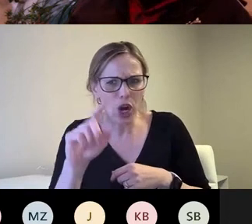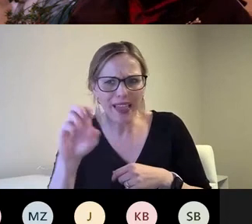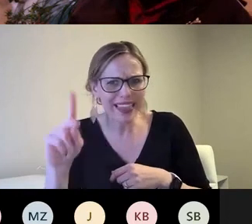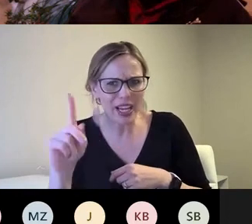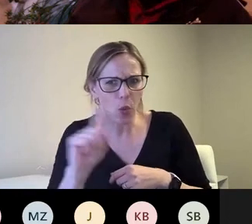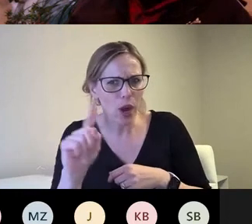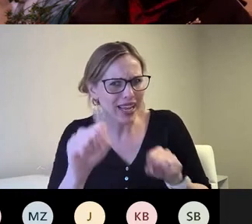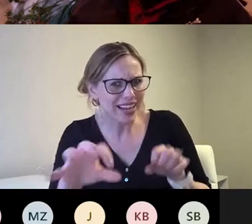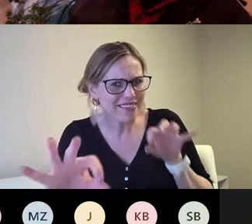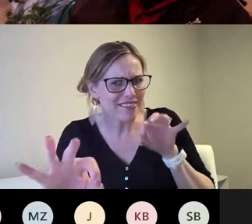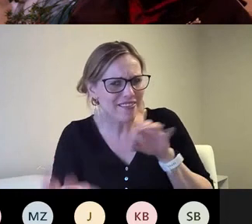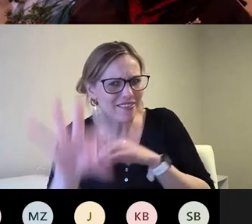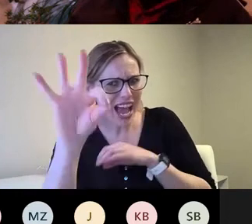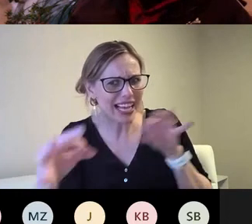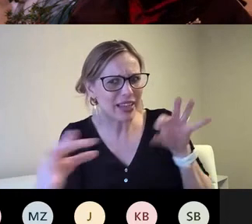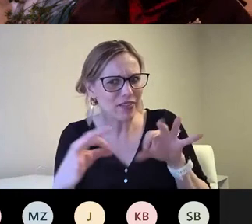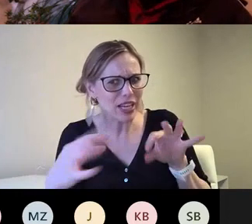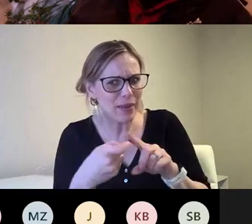publicly, or